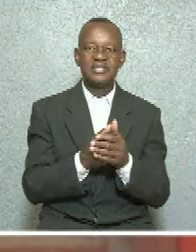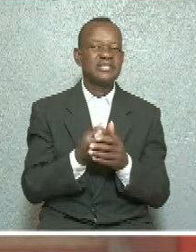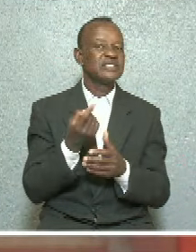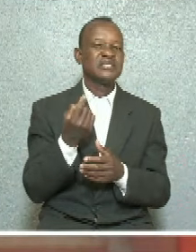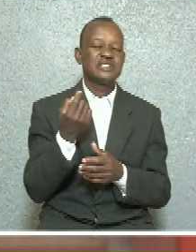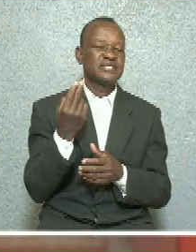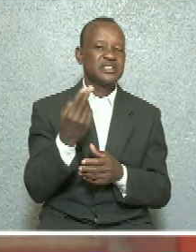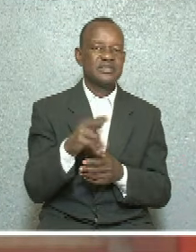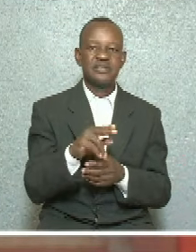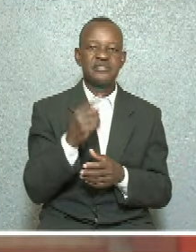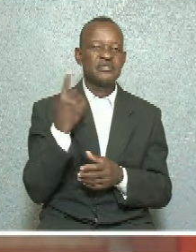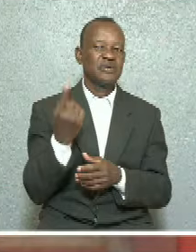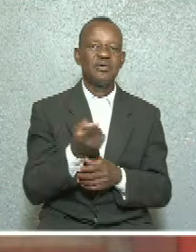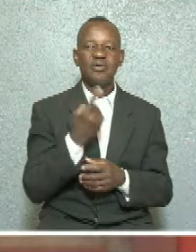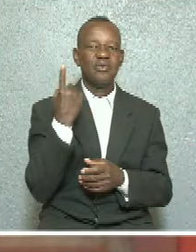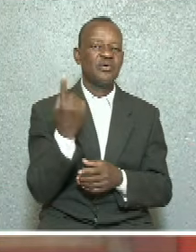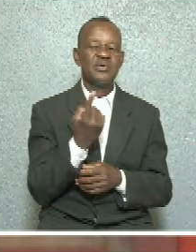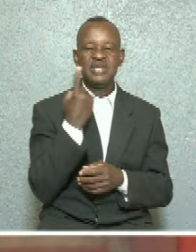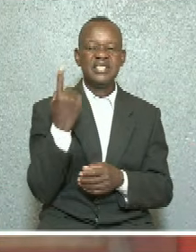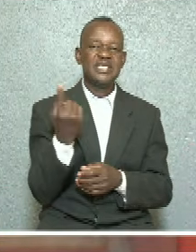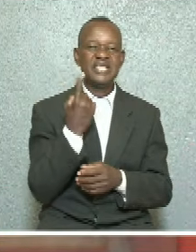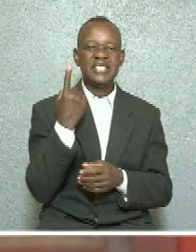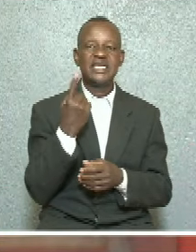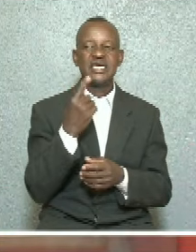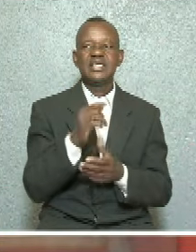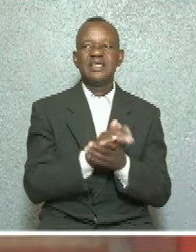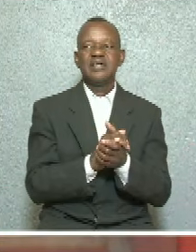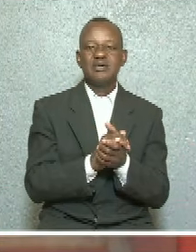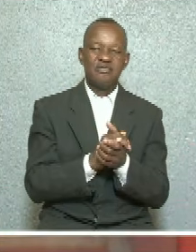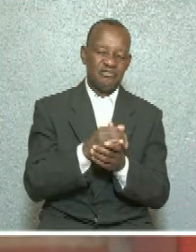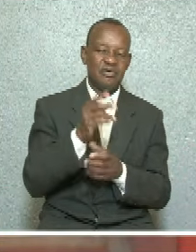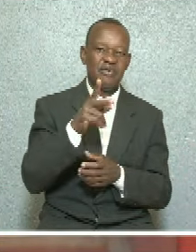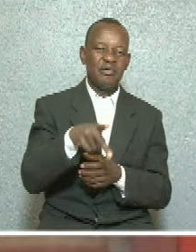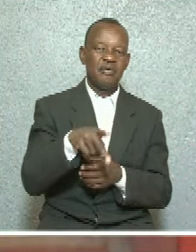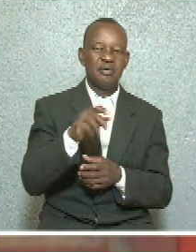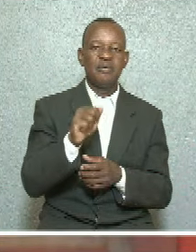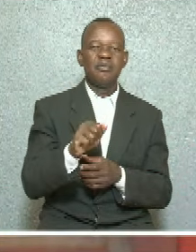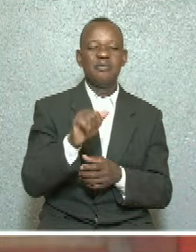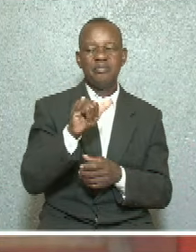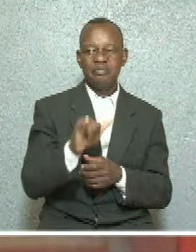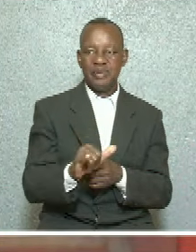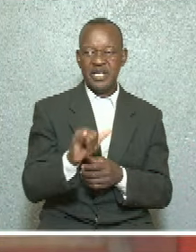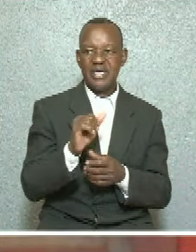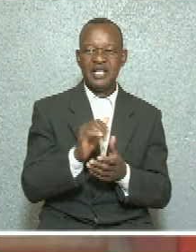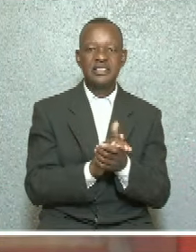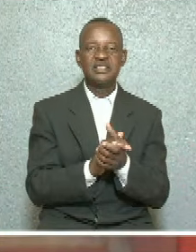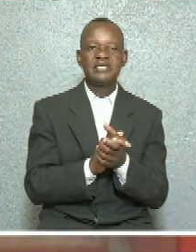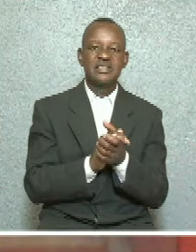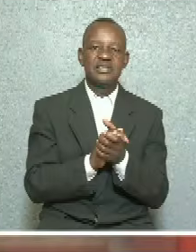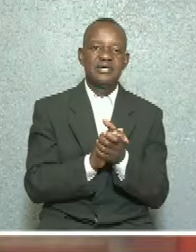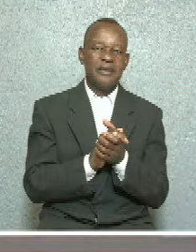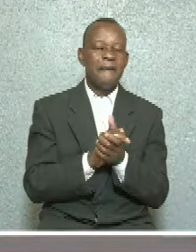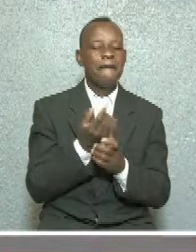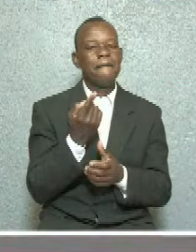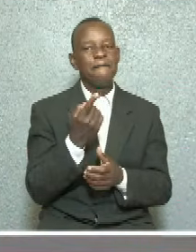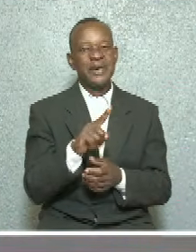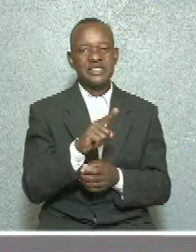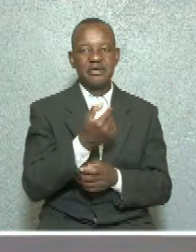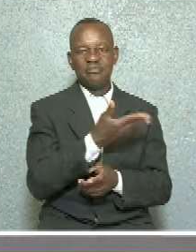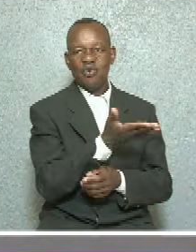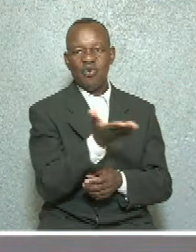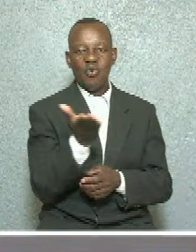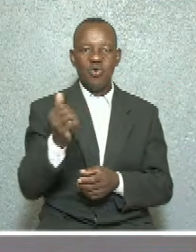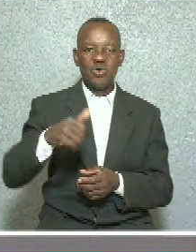resilience not only for you and I as a Namibian child, but resilience for Namibia as a whole. We must continue trying to build our